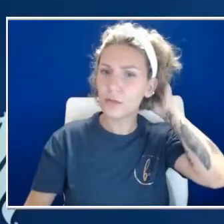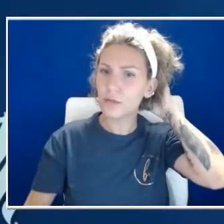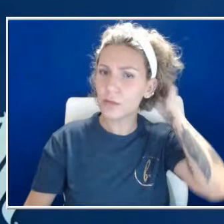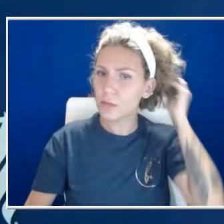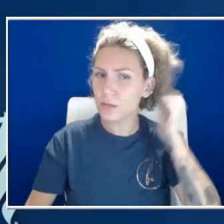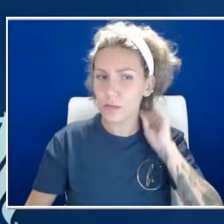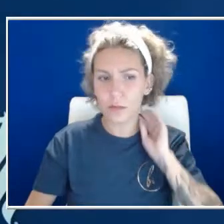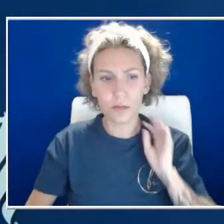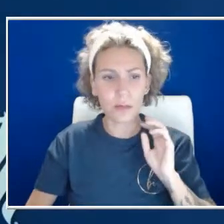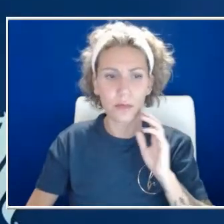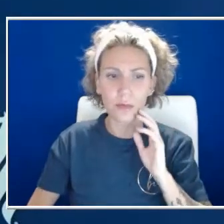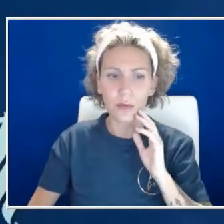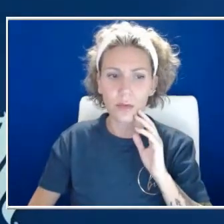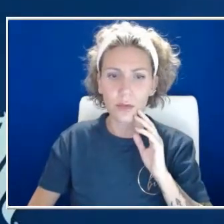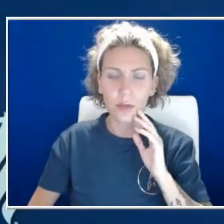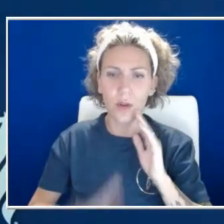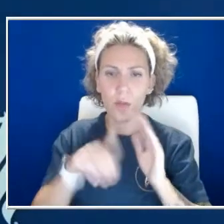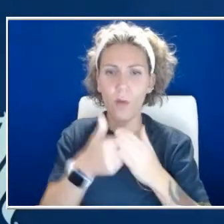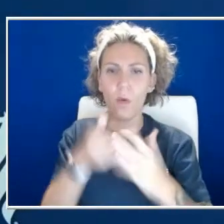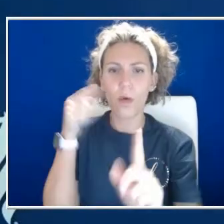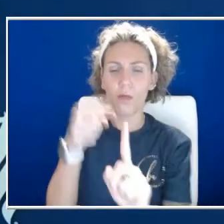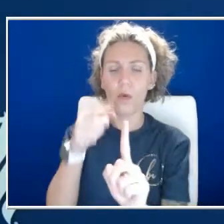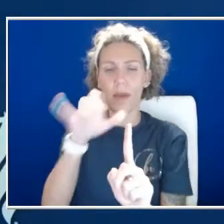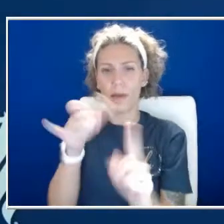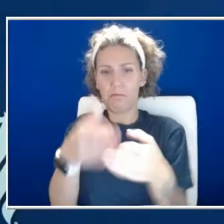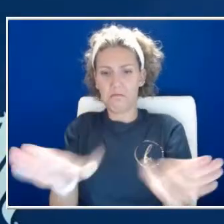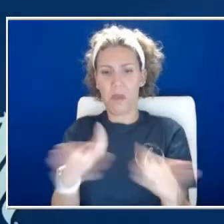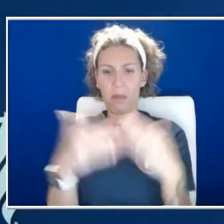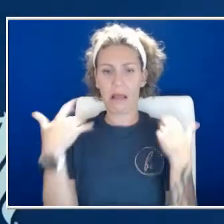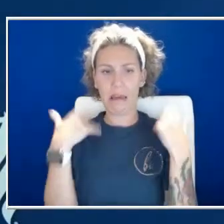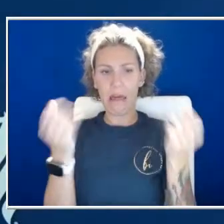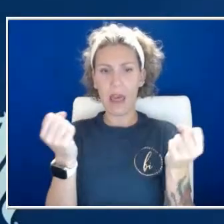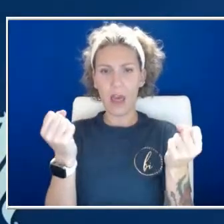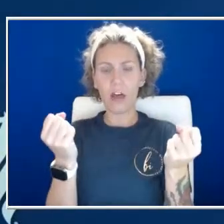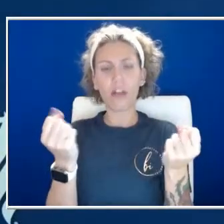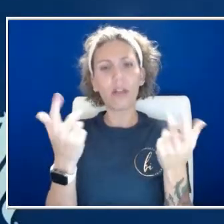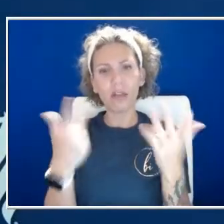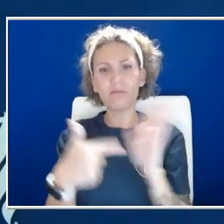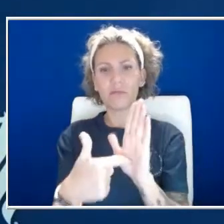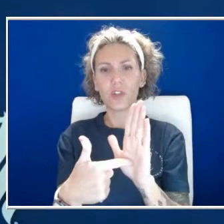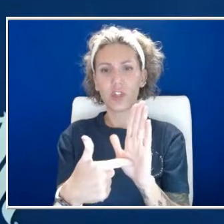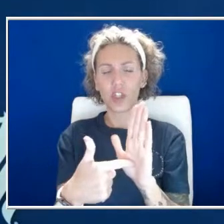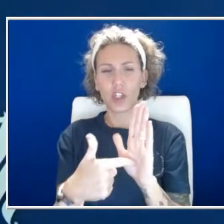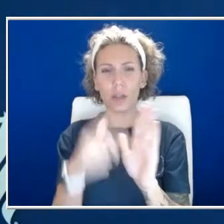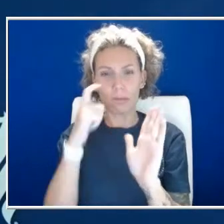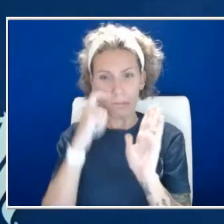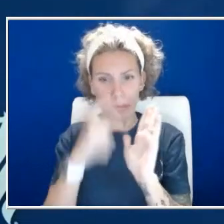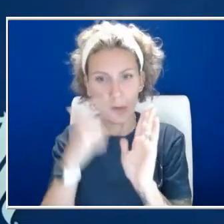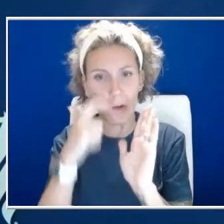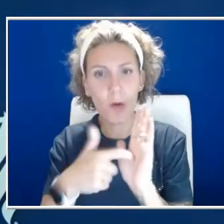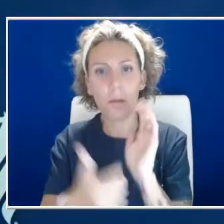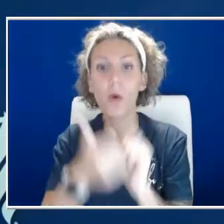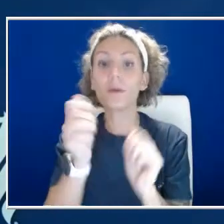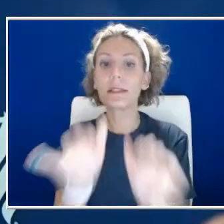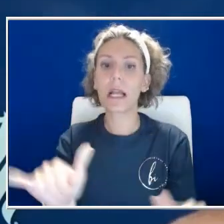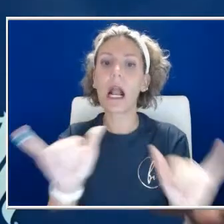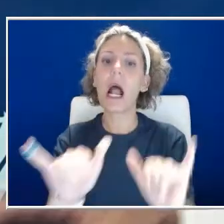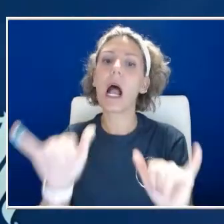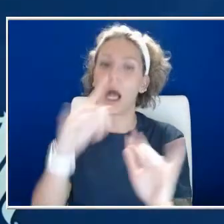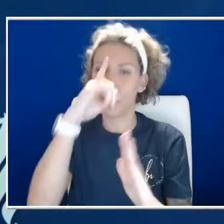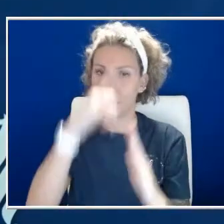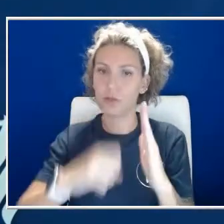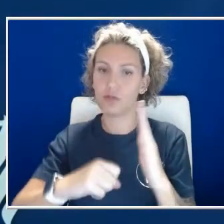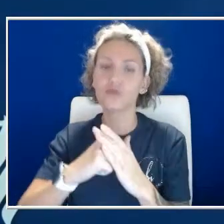that public health campaign is to pick up the signs for the most common strokes that can have an impact that would